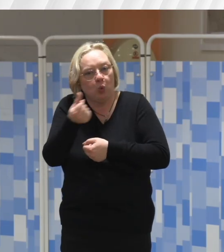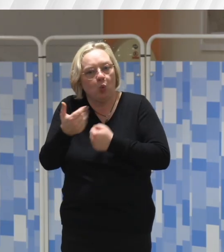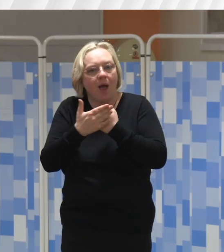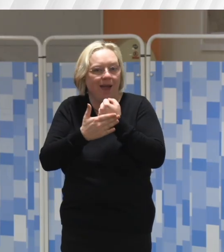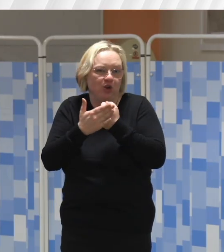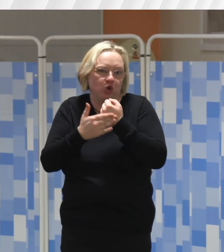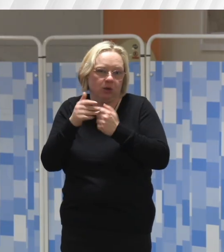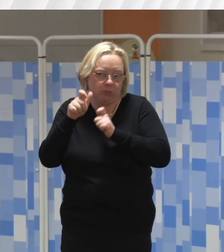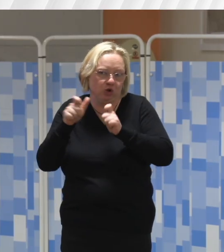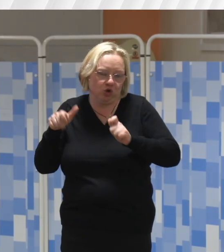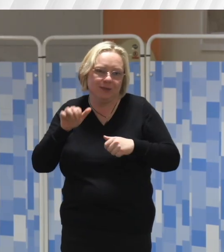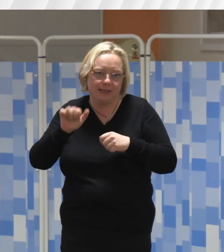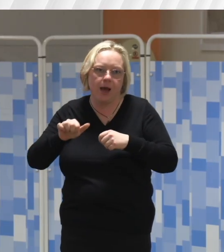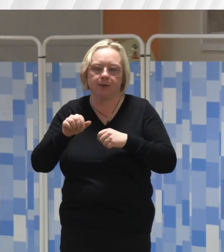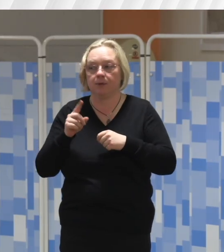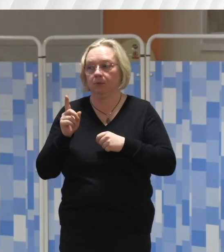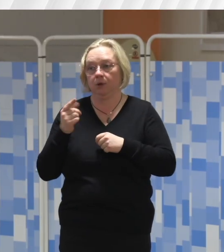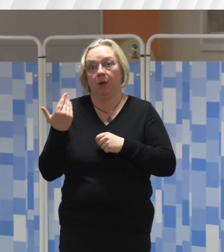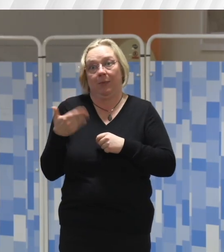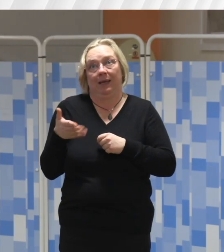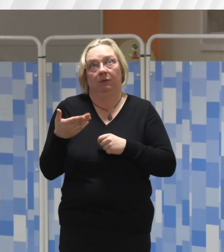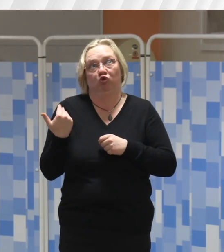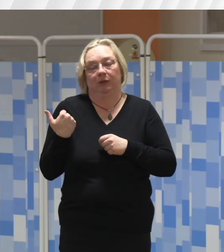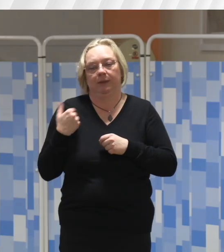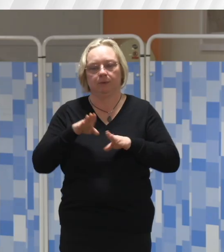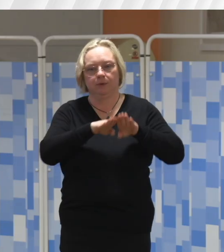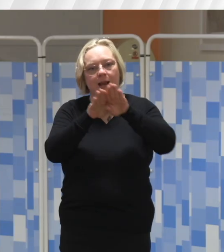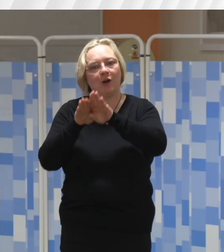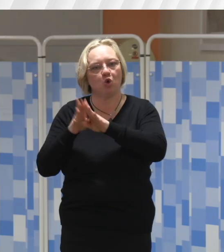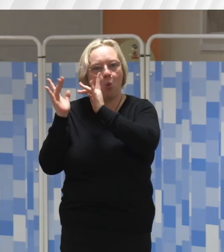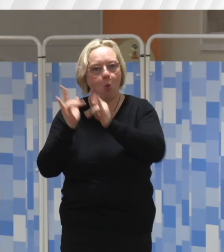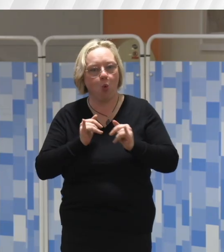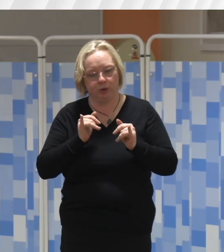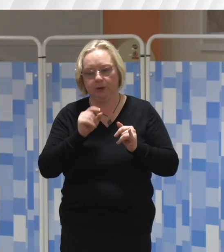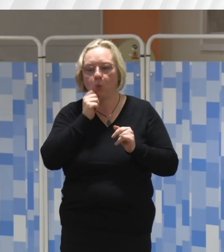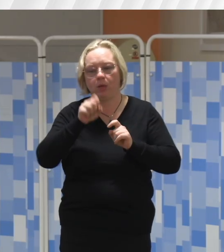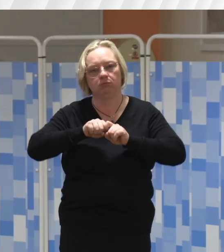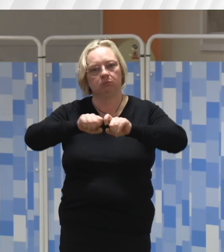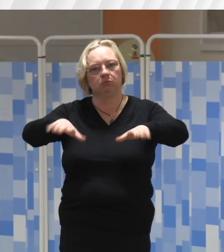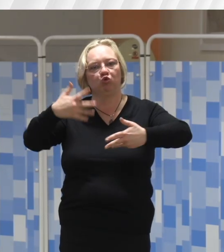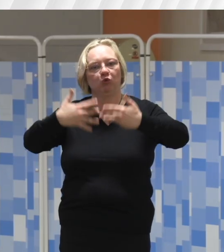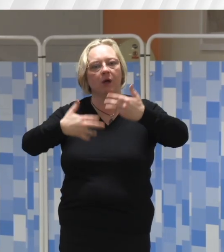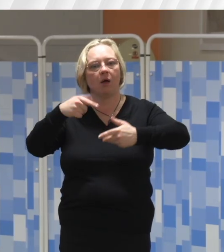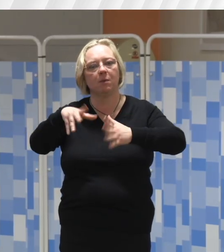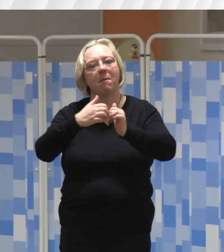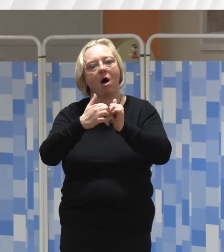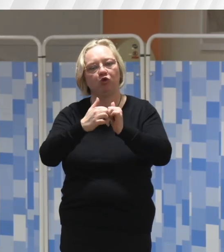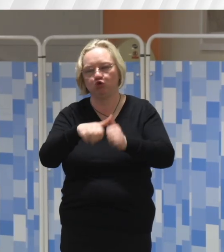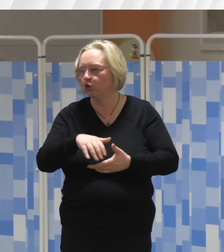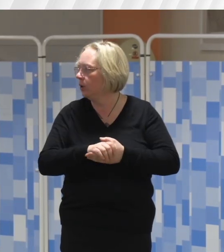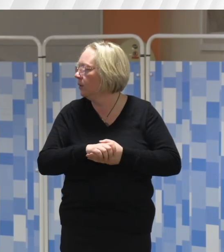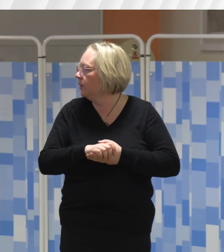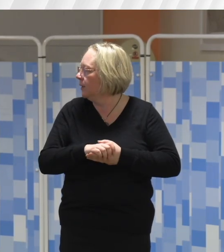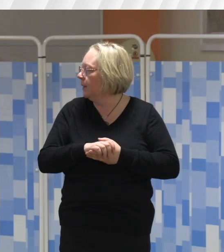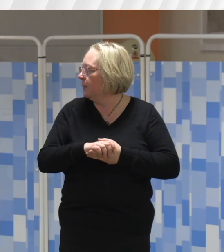will be just on a national audit. The results haven't come out yet. They'll be out in March. But